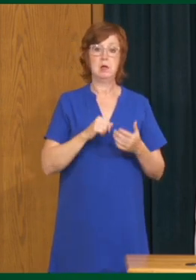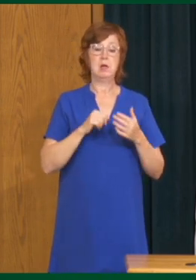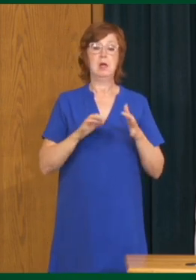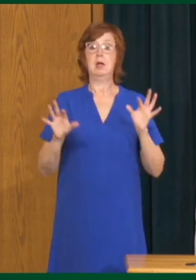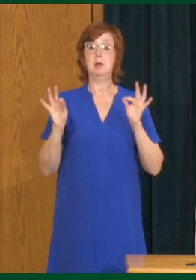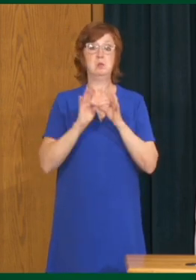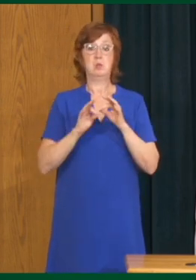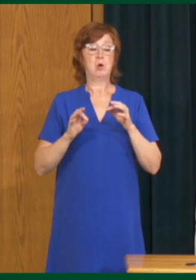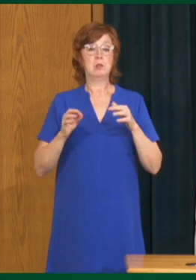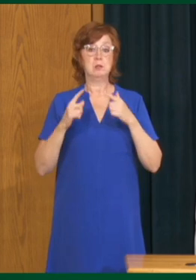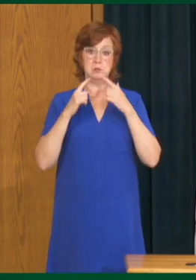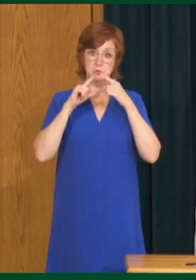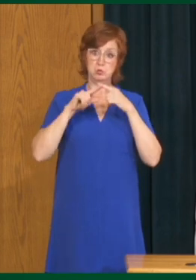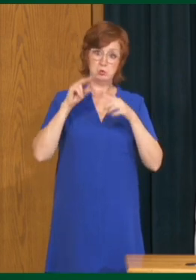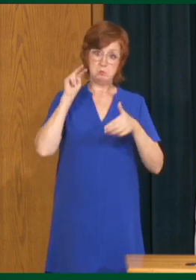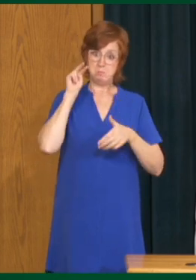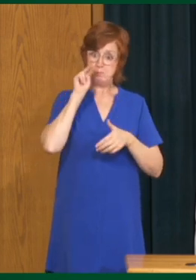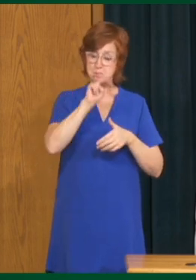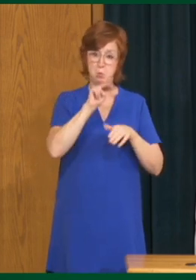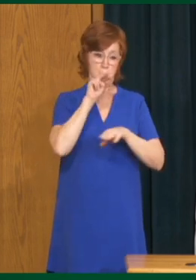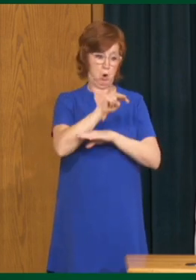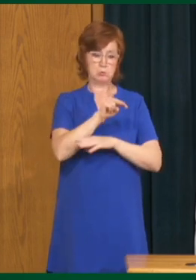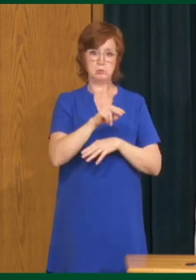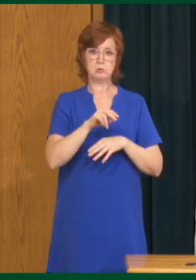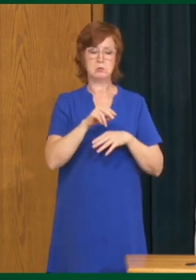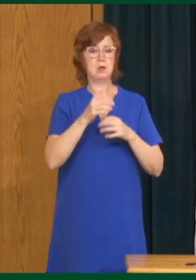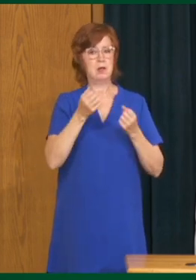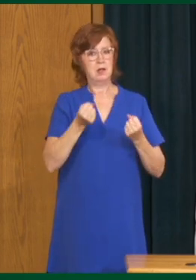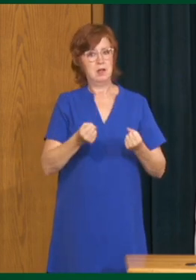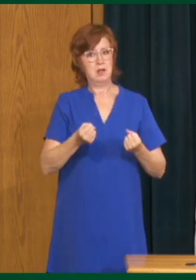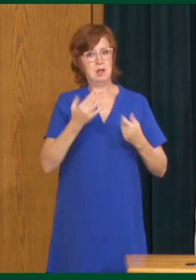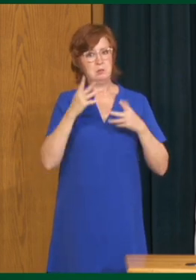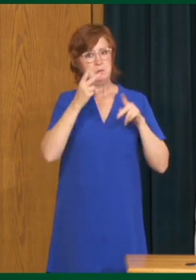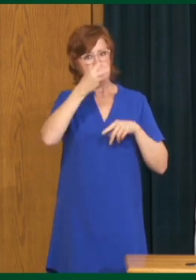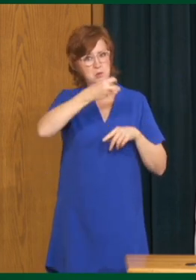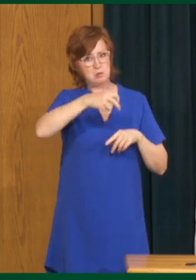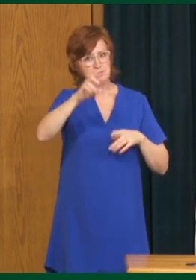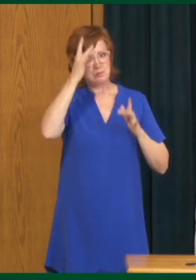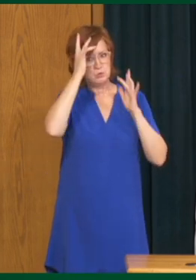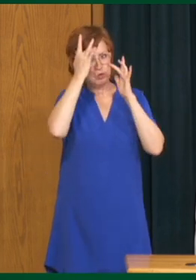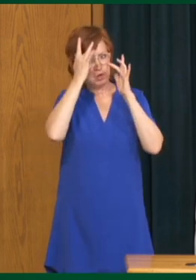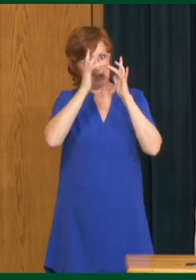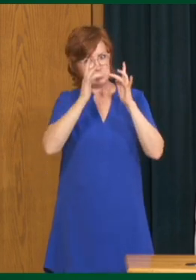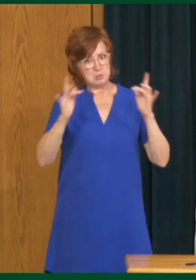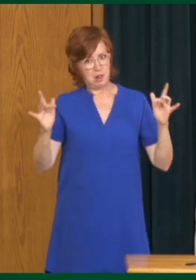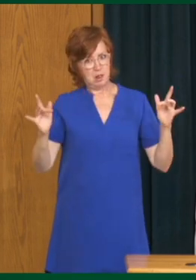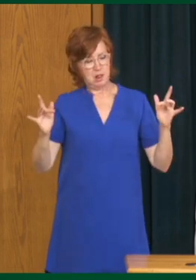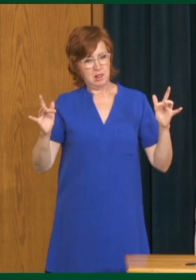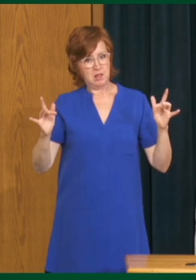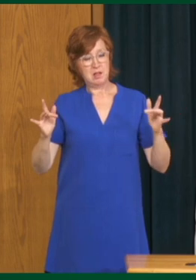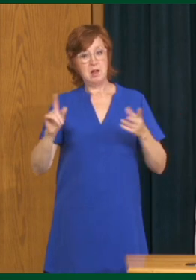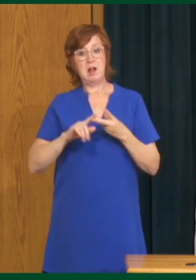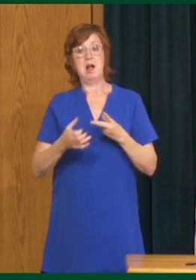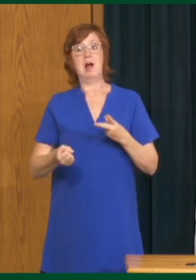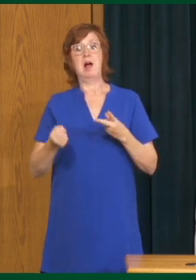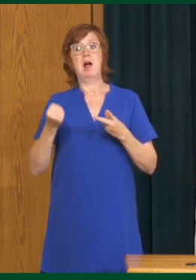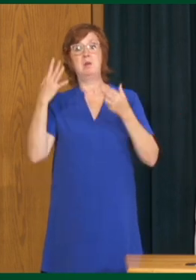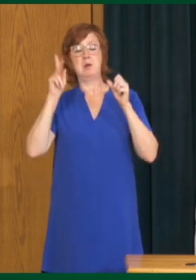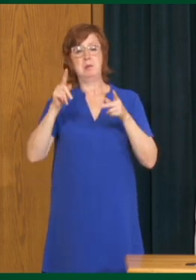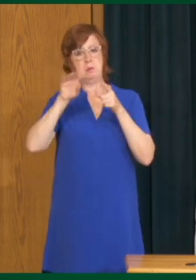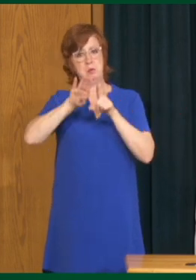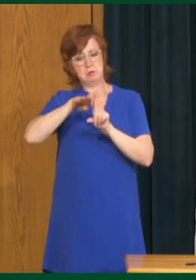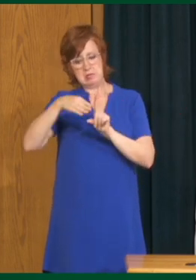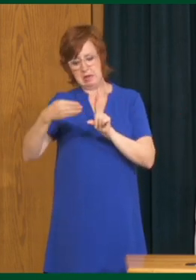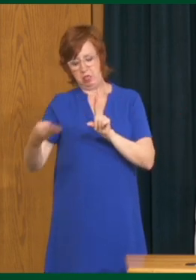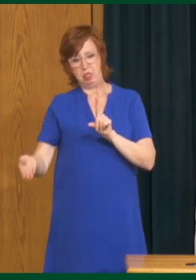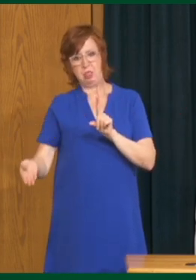where thankfully Saskatchewan has been low. And again, a major reason for that, actually, while each death is a great tragedy for families